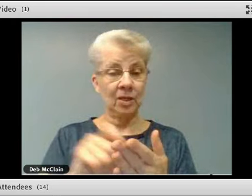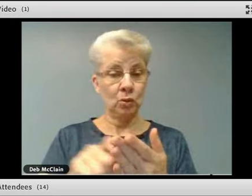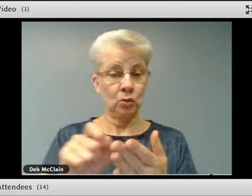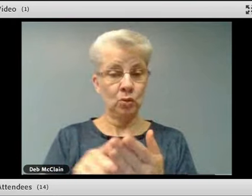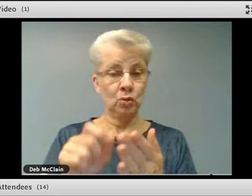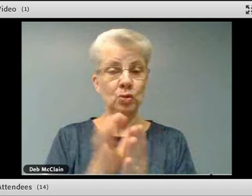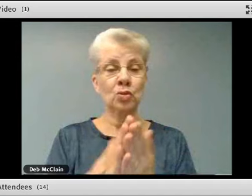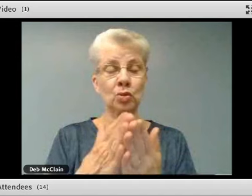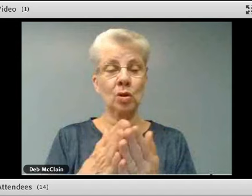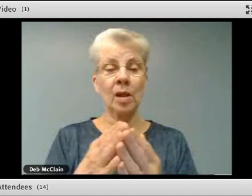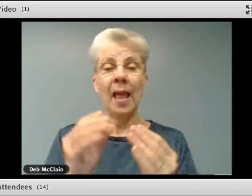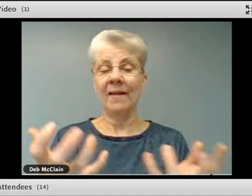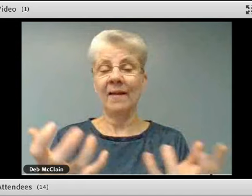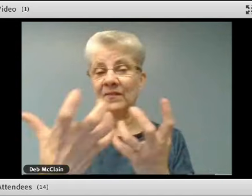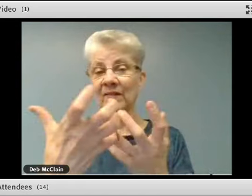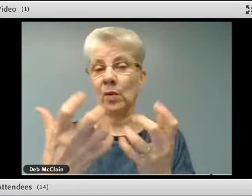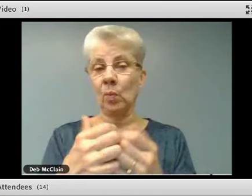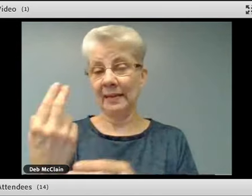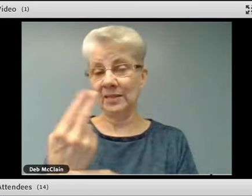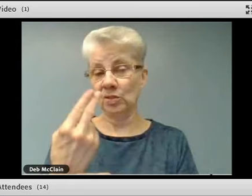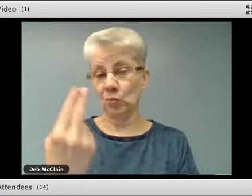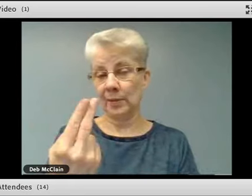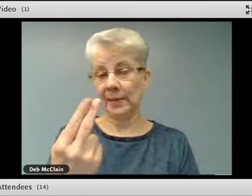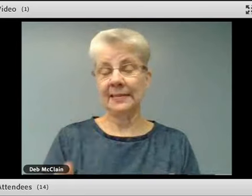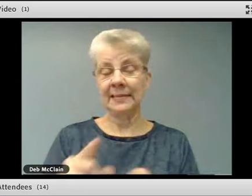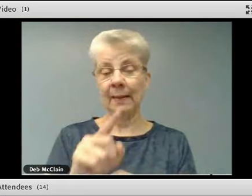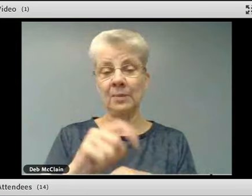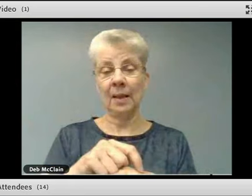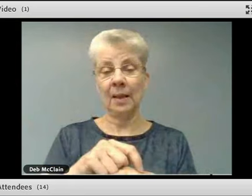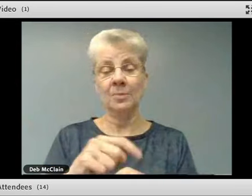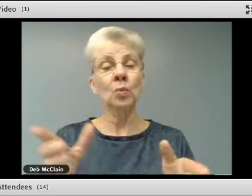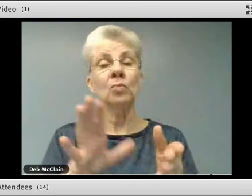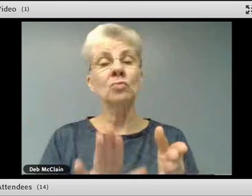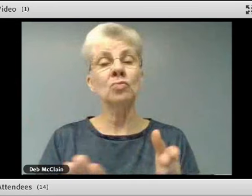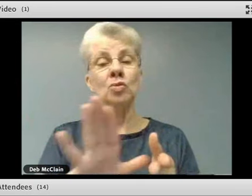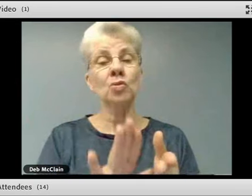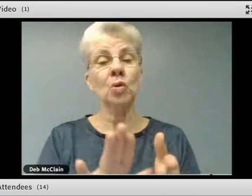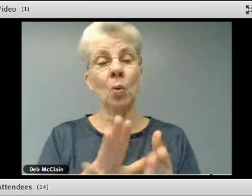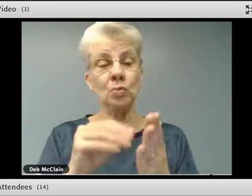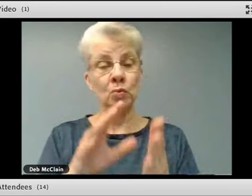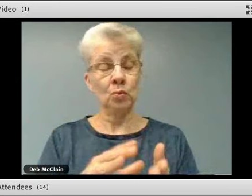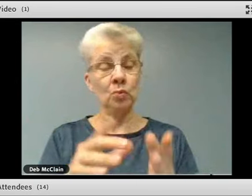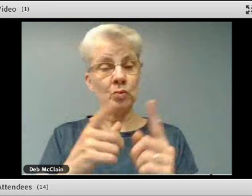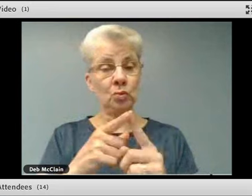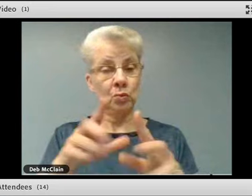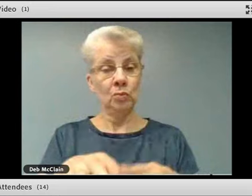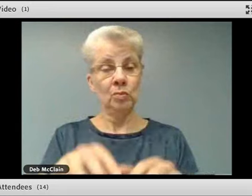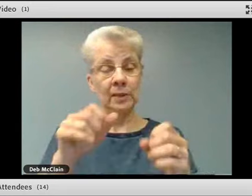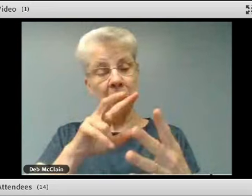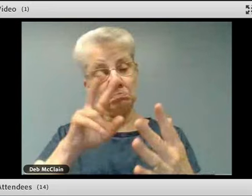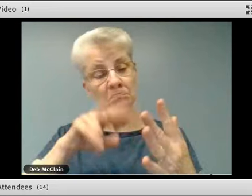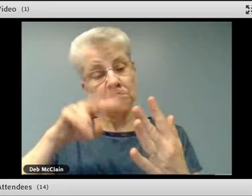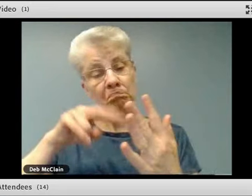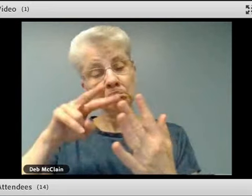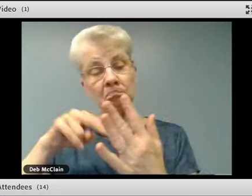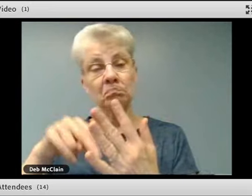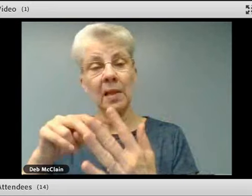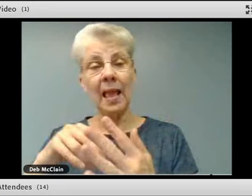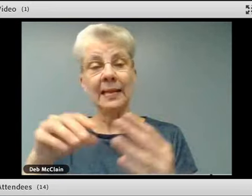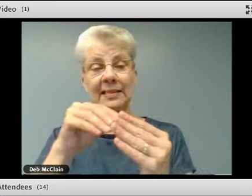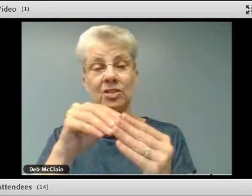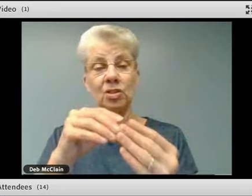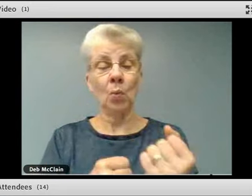historical context. So again, you can encourage your students to take a look at additional resources